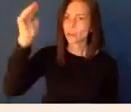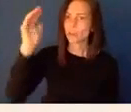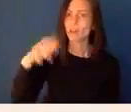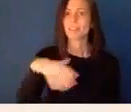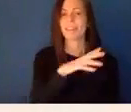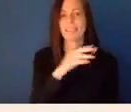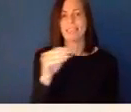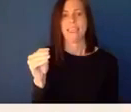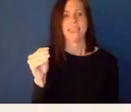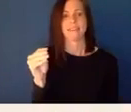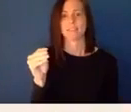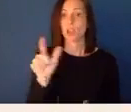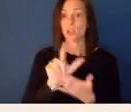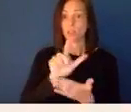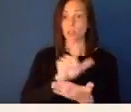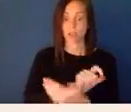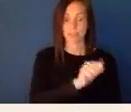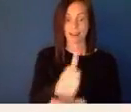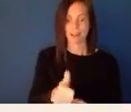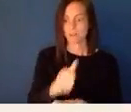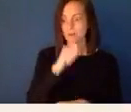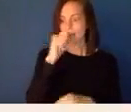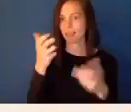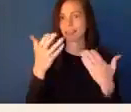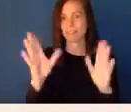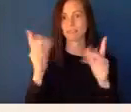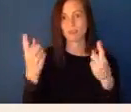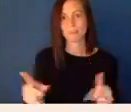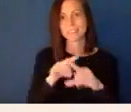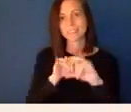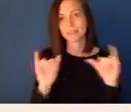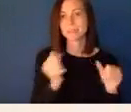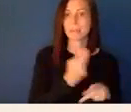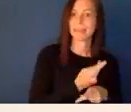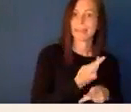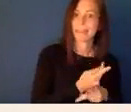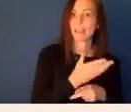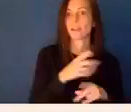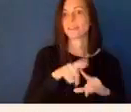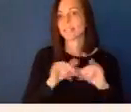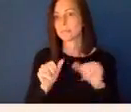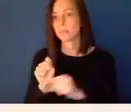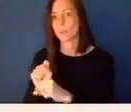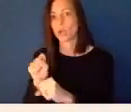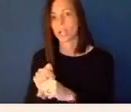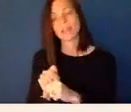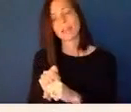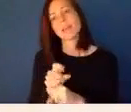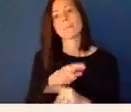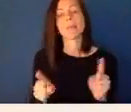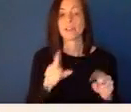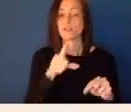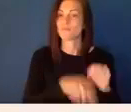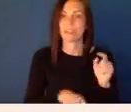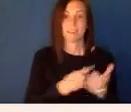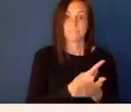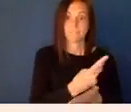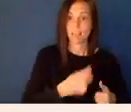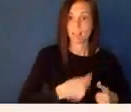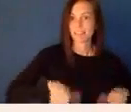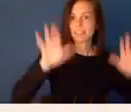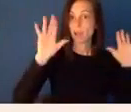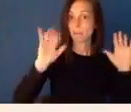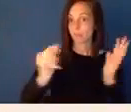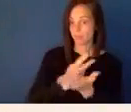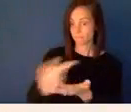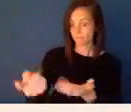don't allow that to happen. And so instead of failing and giving up, you have to fail forward, meaning when that failure comes,